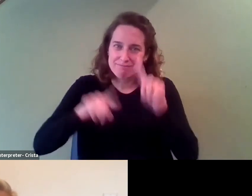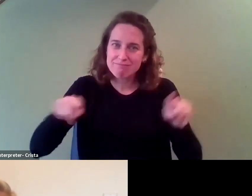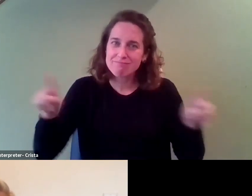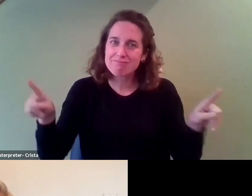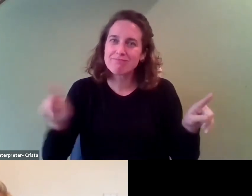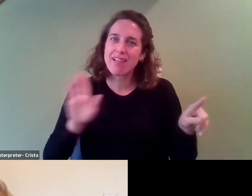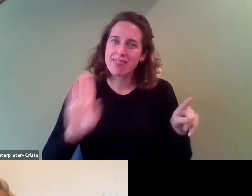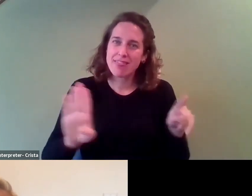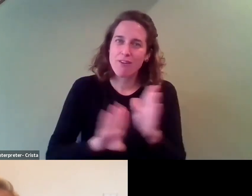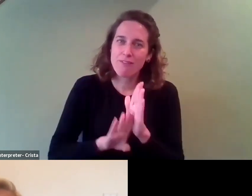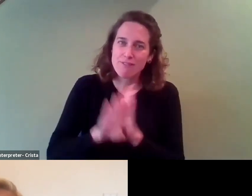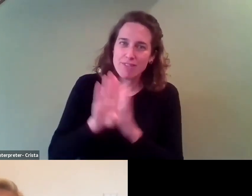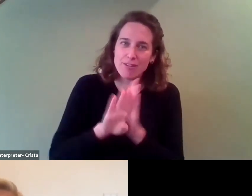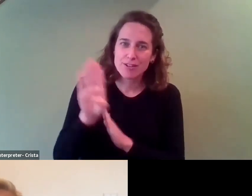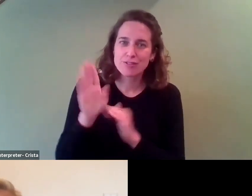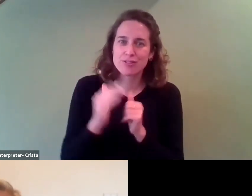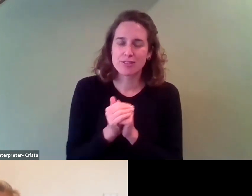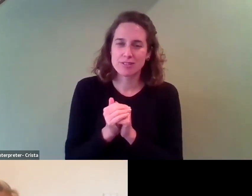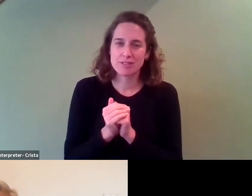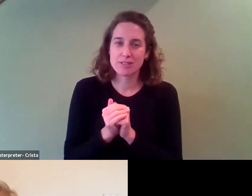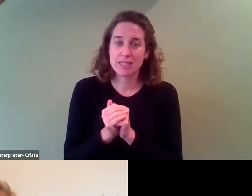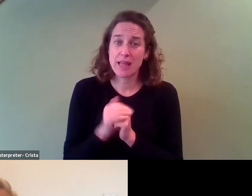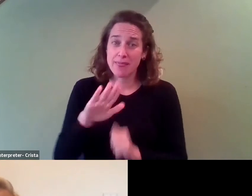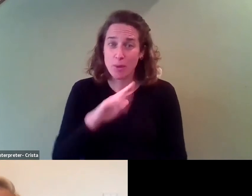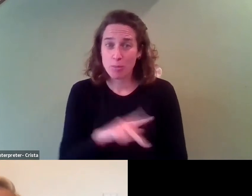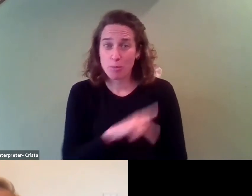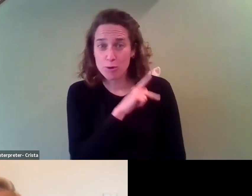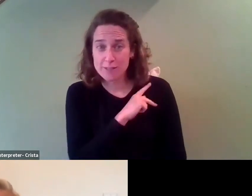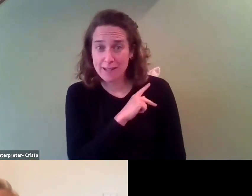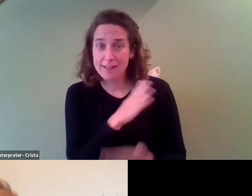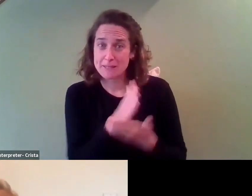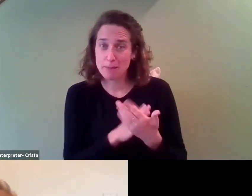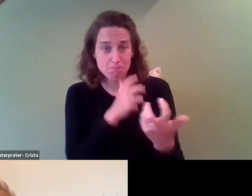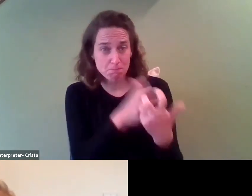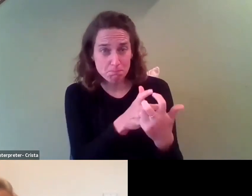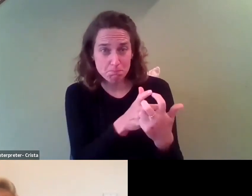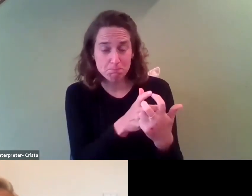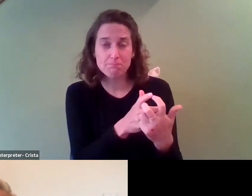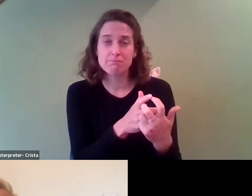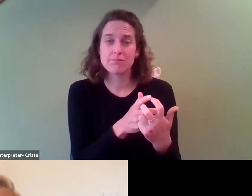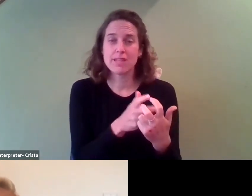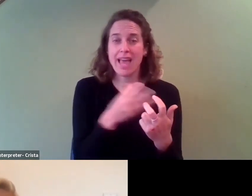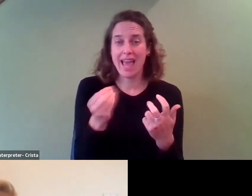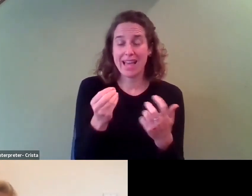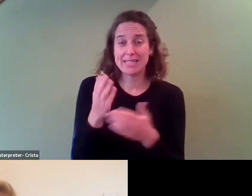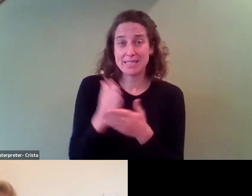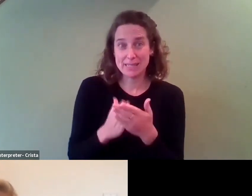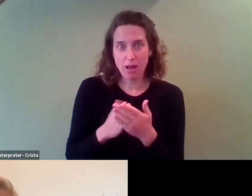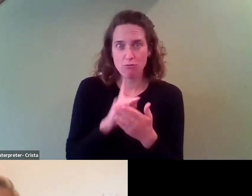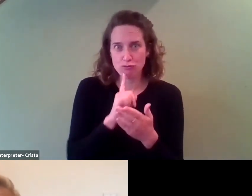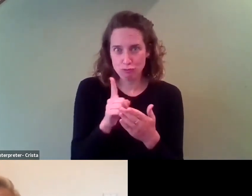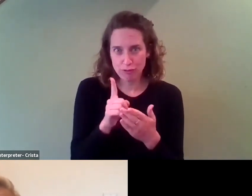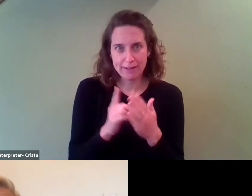developmental situation, the kids' personalities, and different groups are sort of rising to the top.